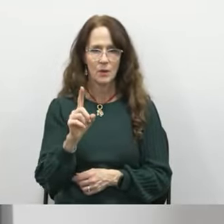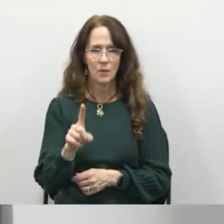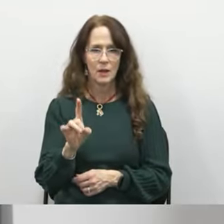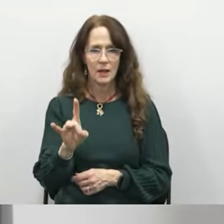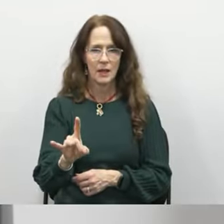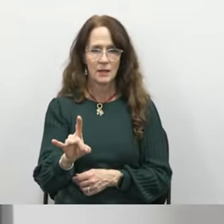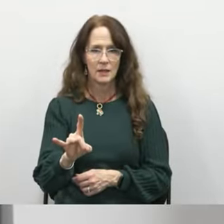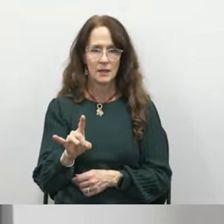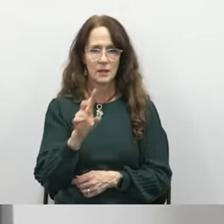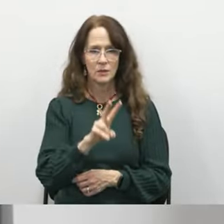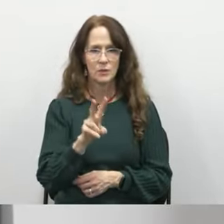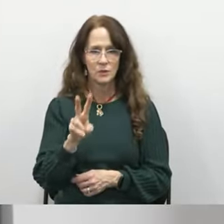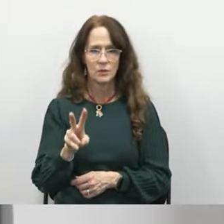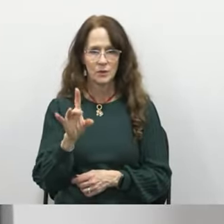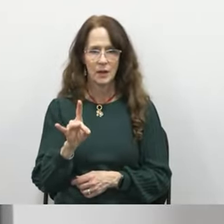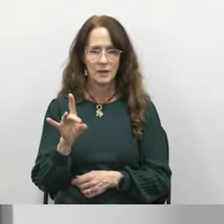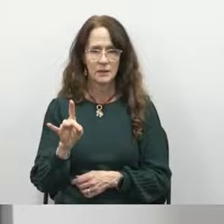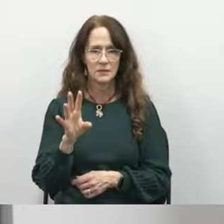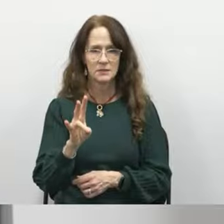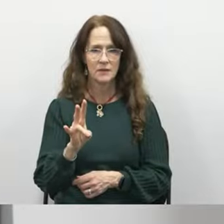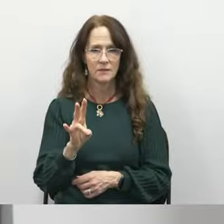1558718 and